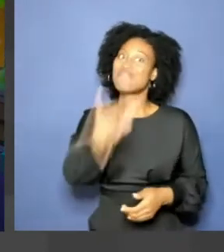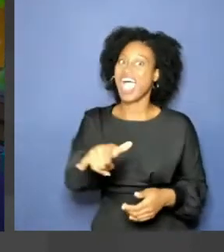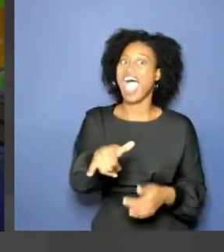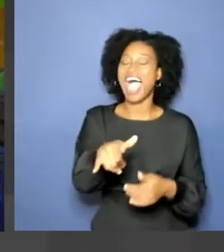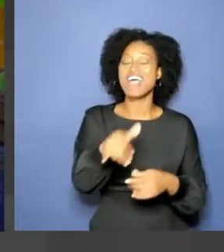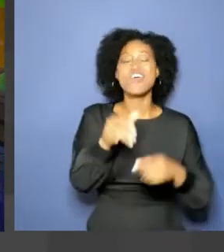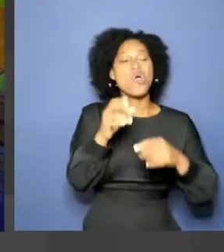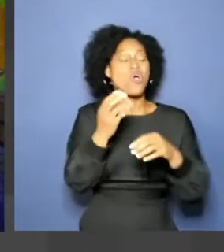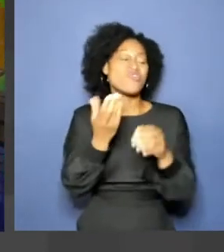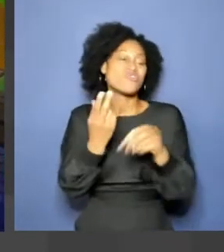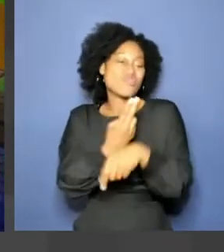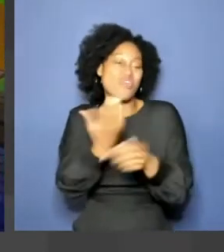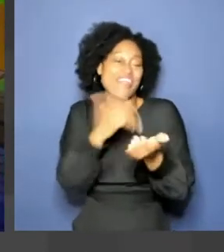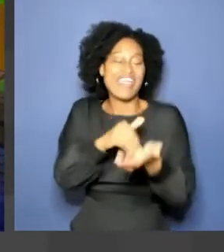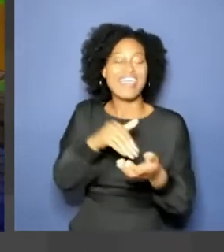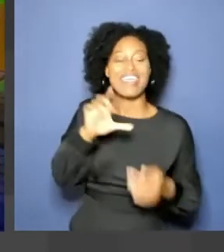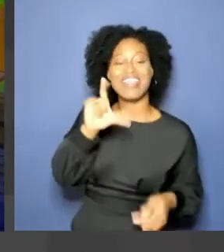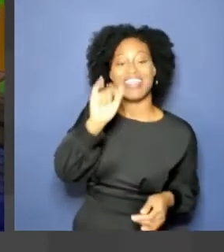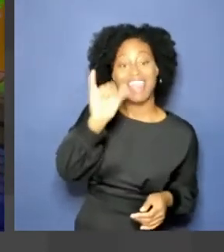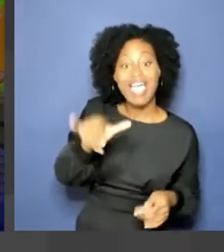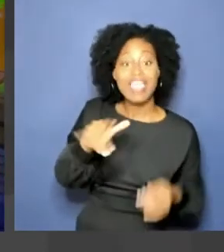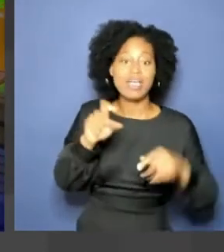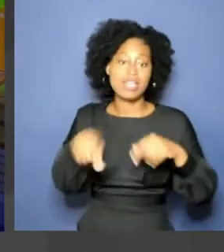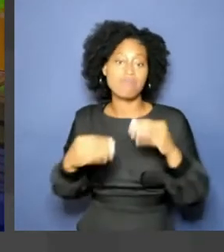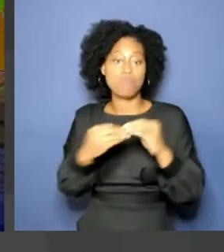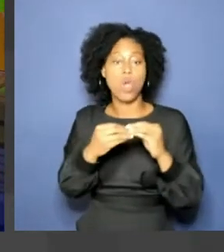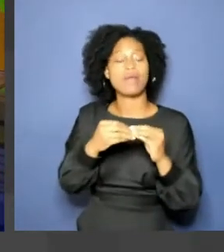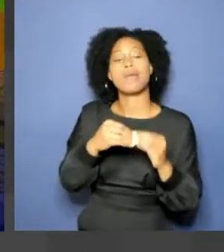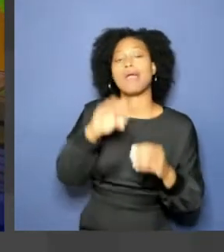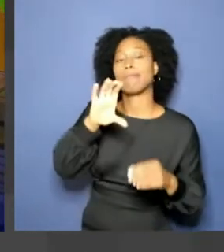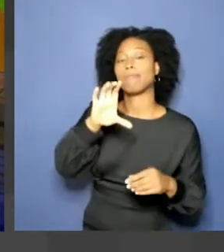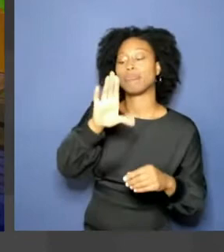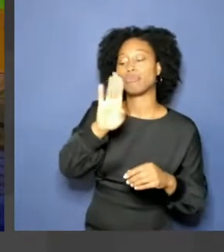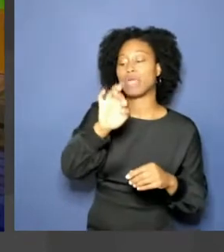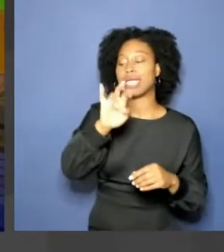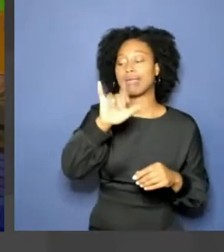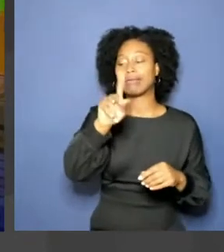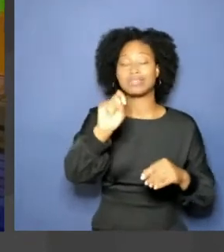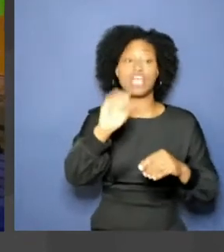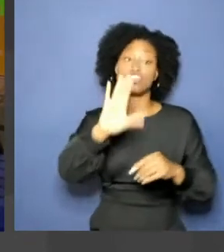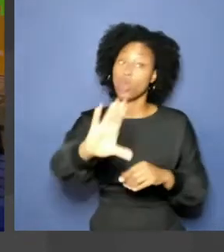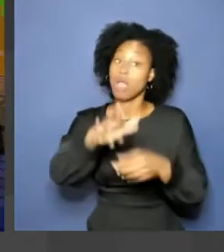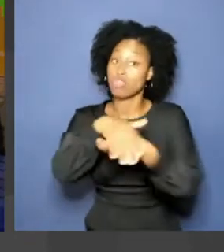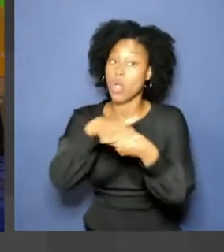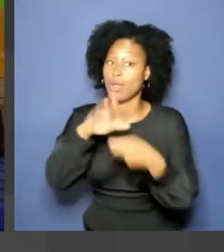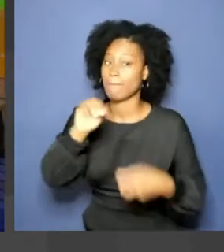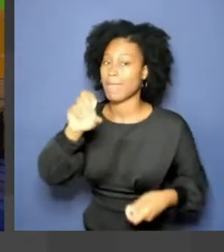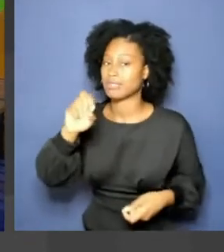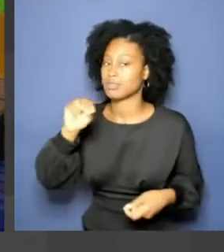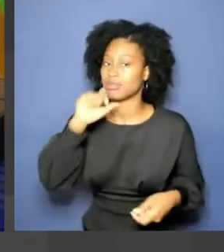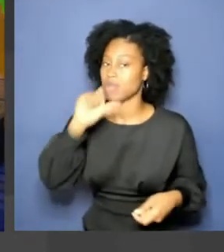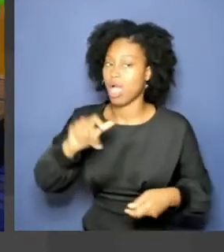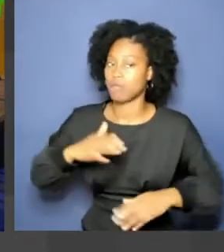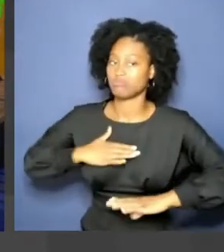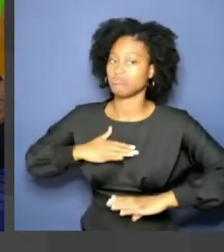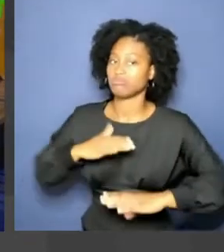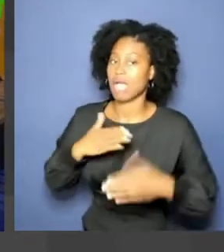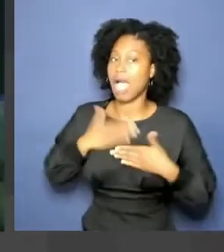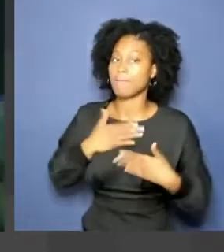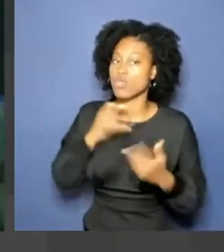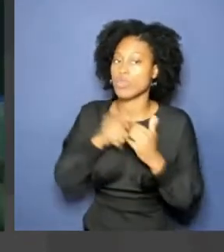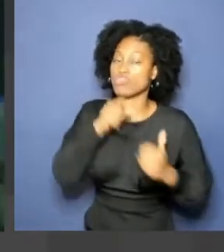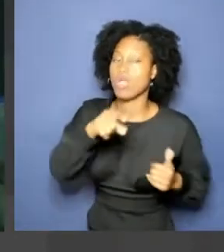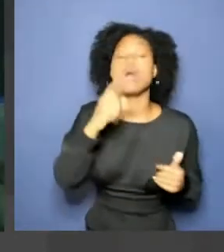more bricks. So perfect. Yeah, your local mason isn't going to be super happy with you though. That's actually true. I have this one mason,